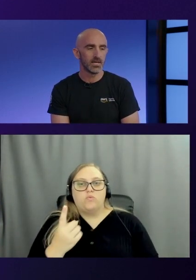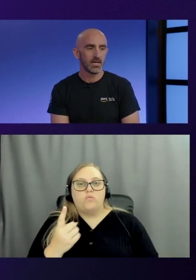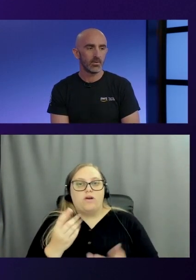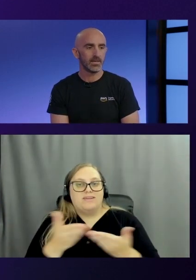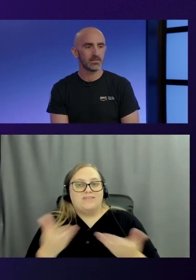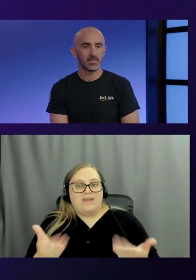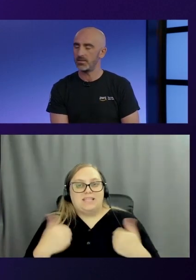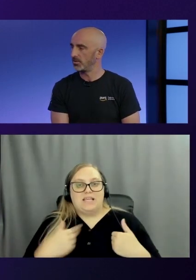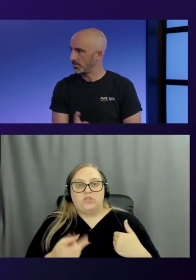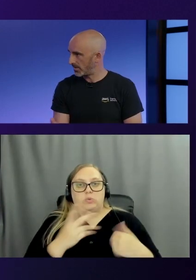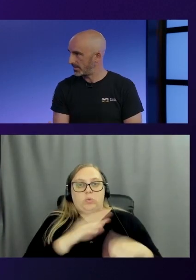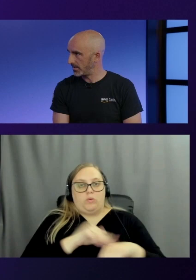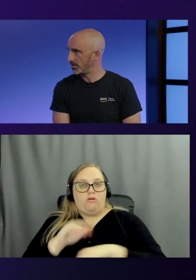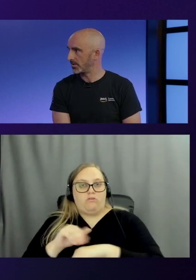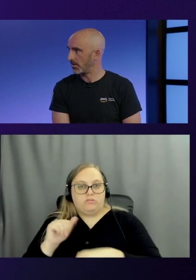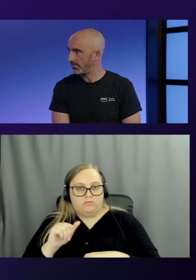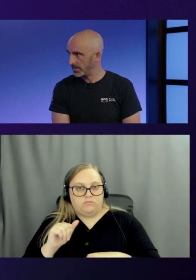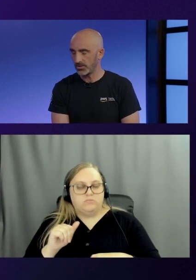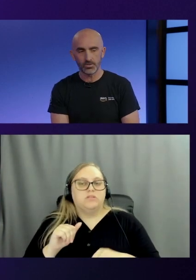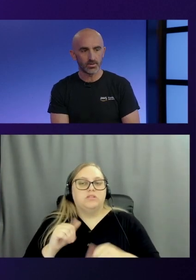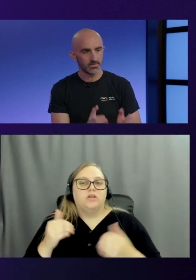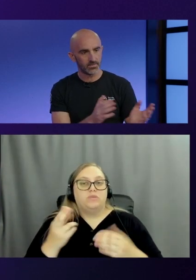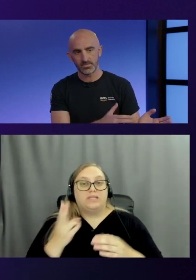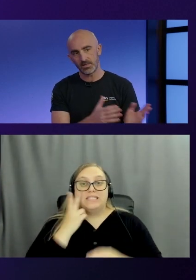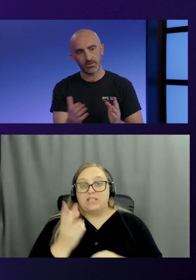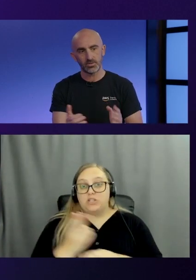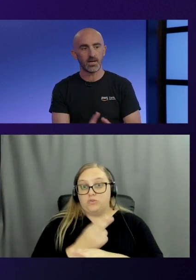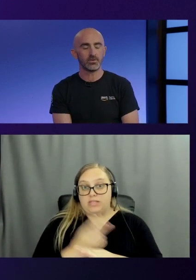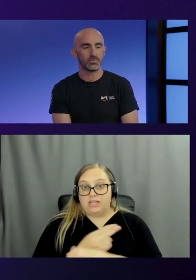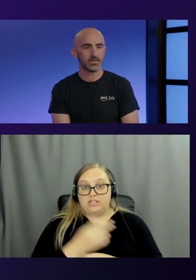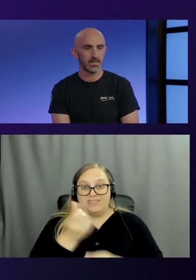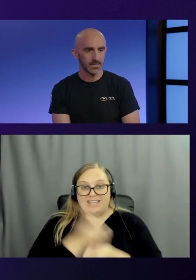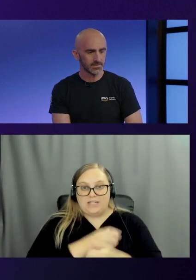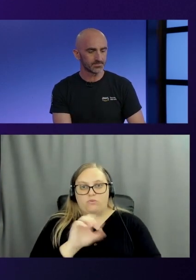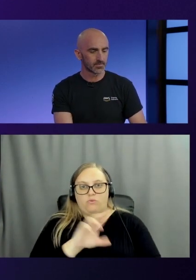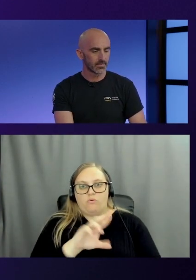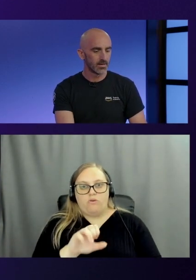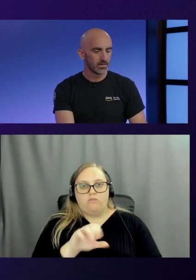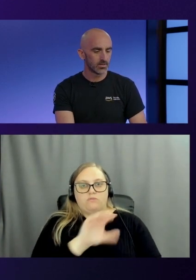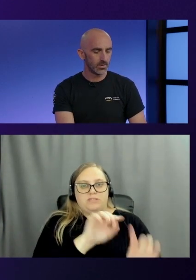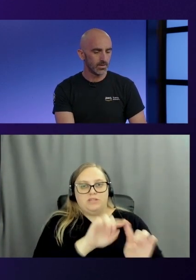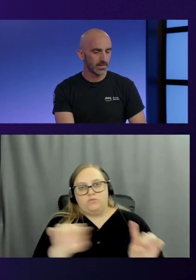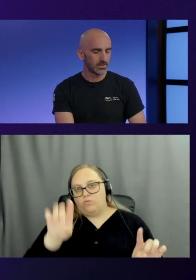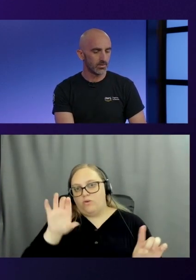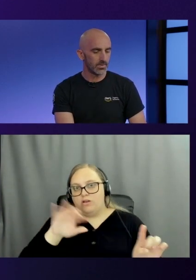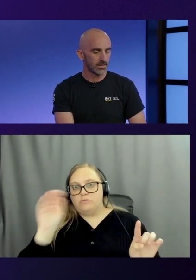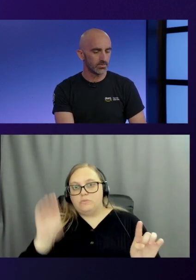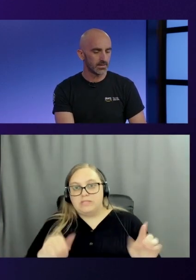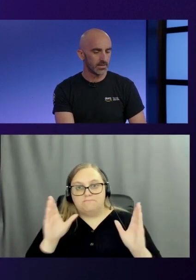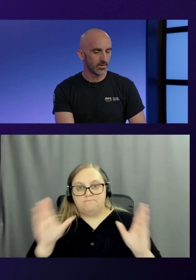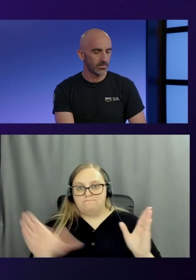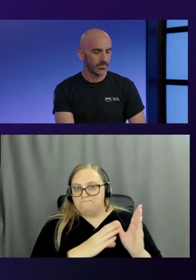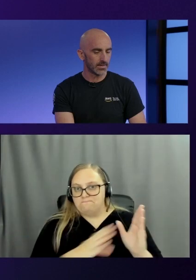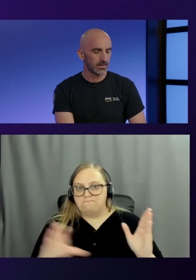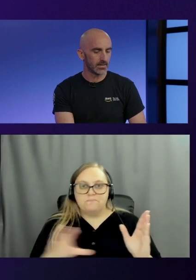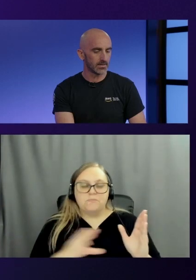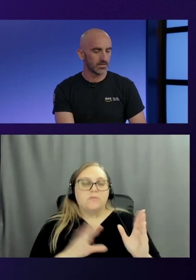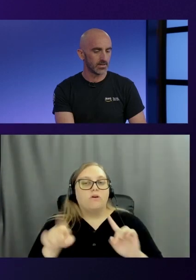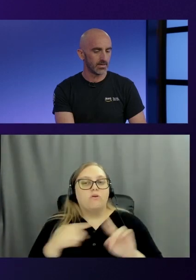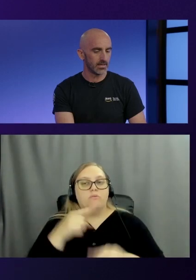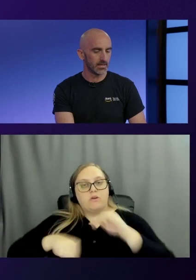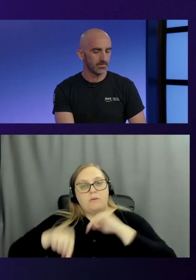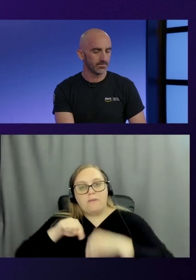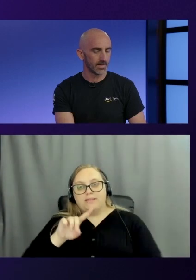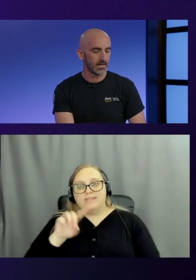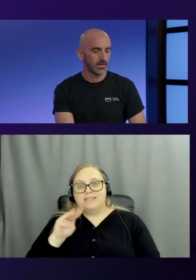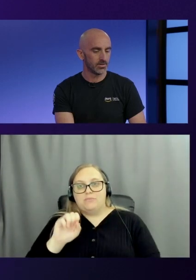cores. And we can see the utilization of each core from 0 to 100%. So when we actually go back to our demo and click